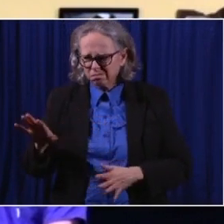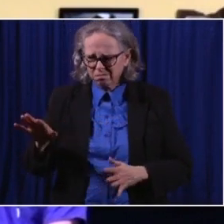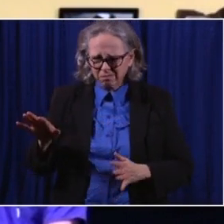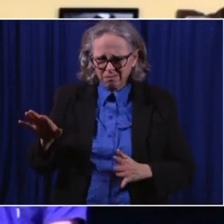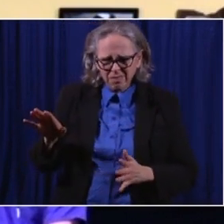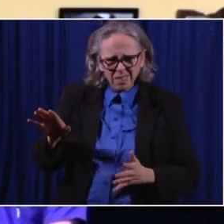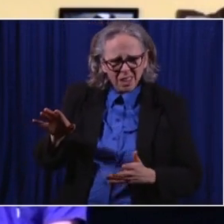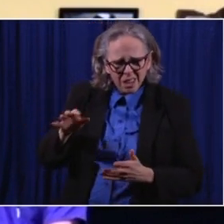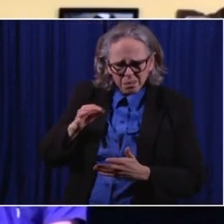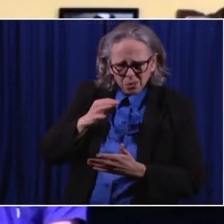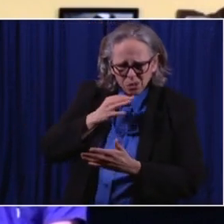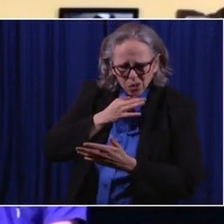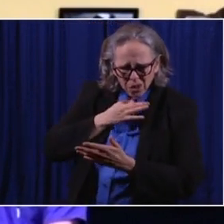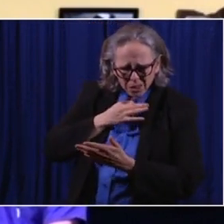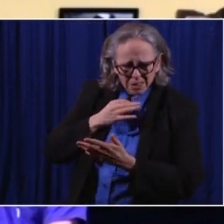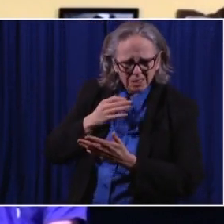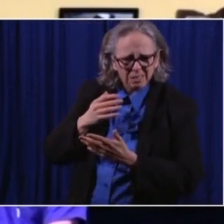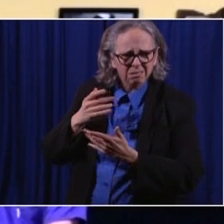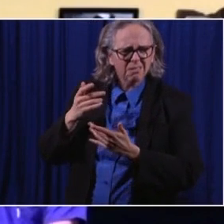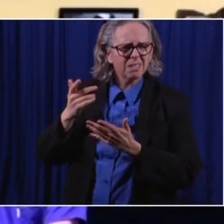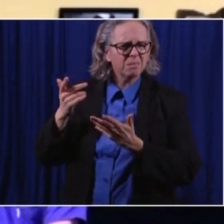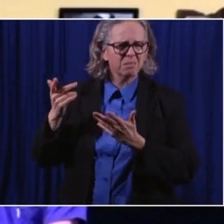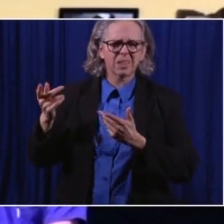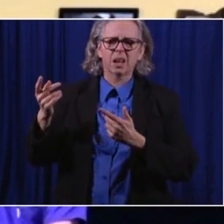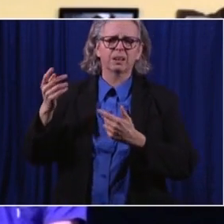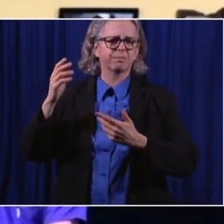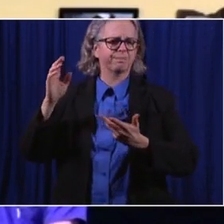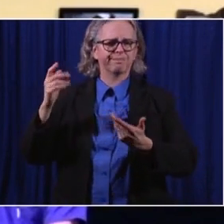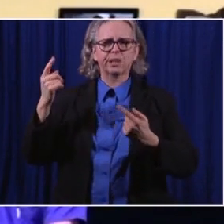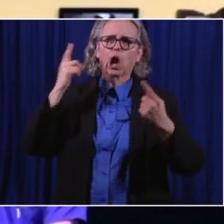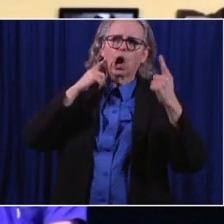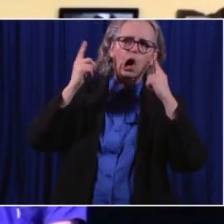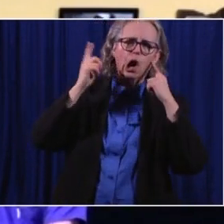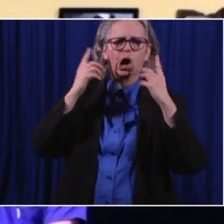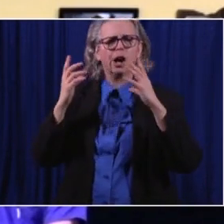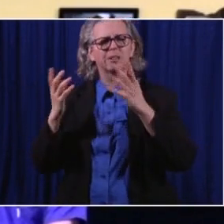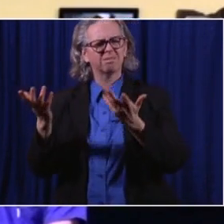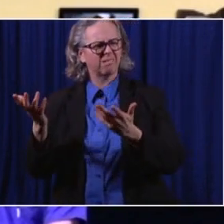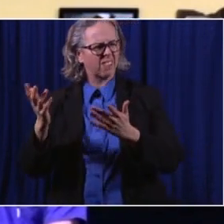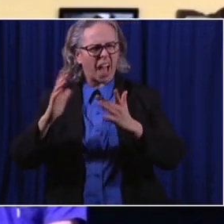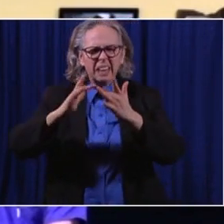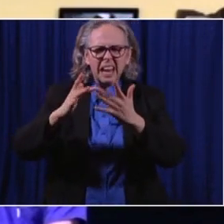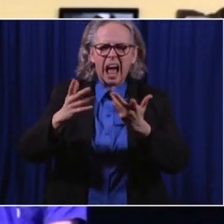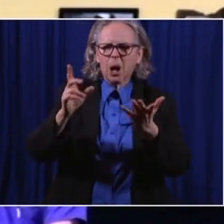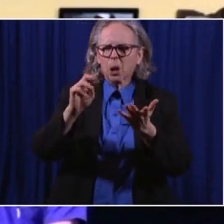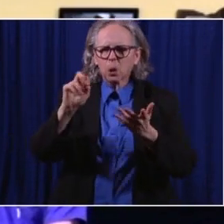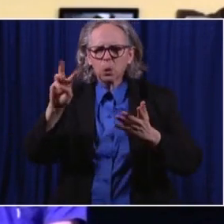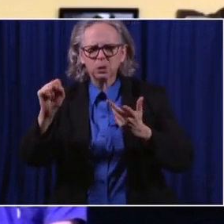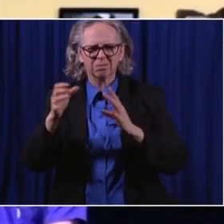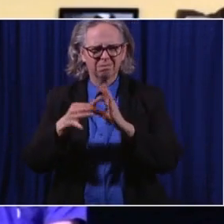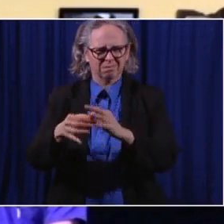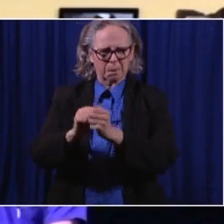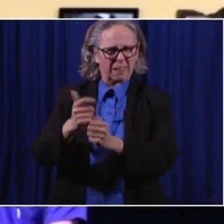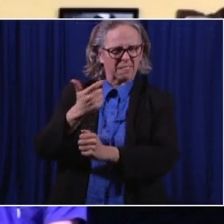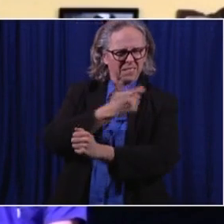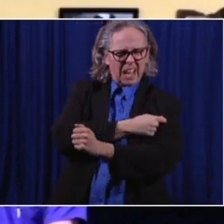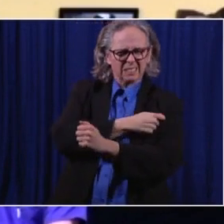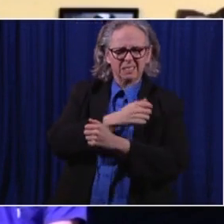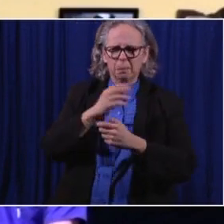one of the things that we hear, and we see some things on the internet about the vaccines and some of the myths about